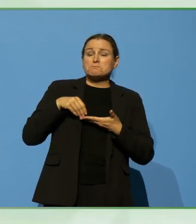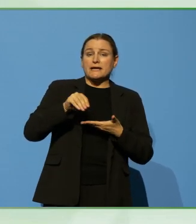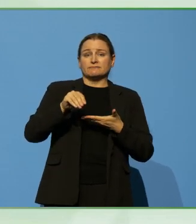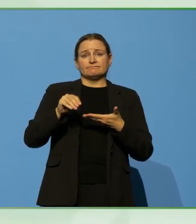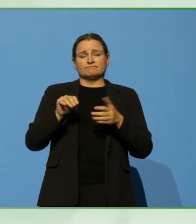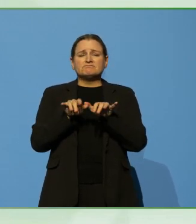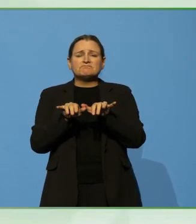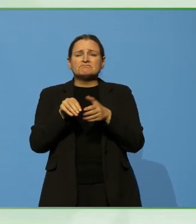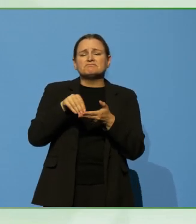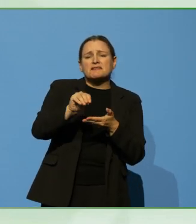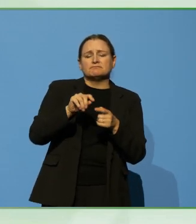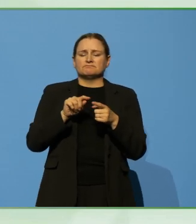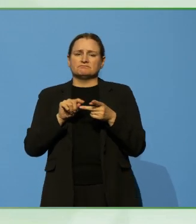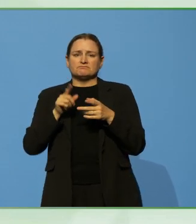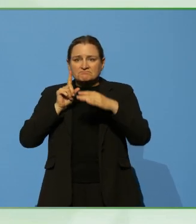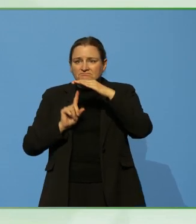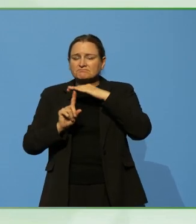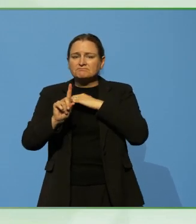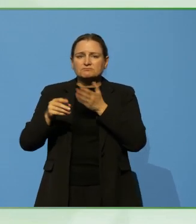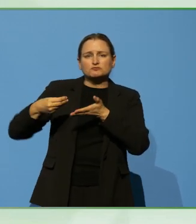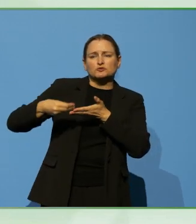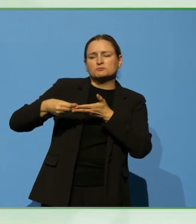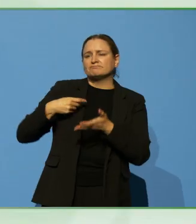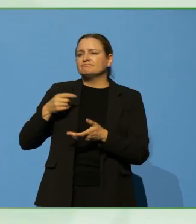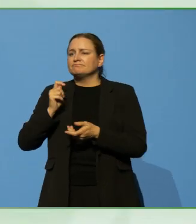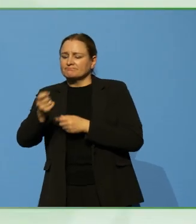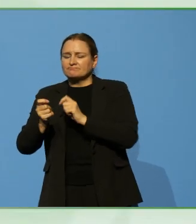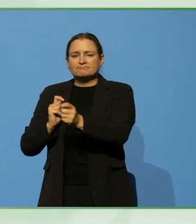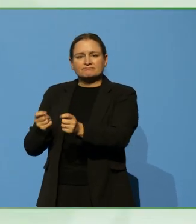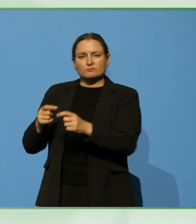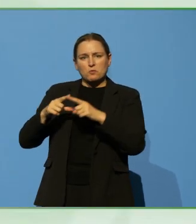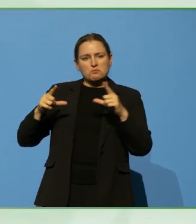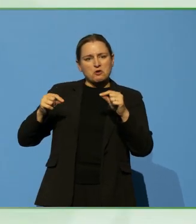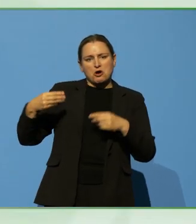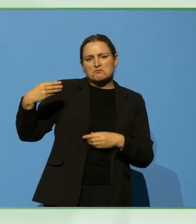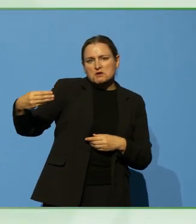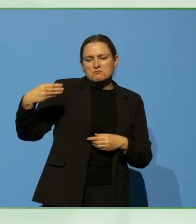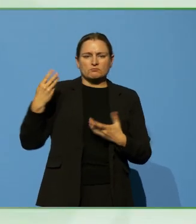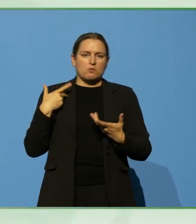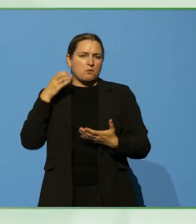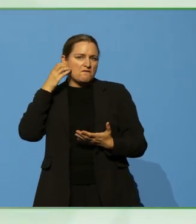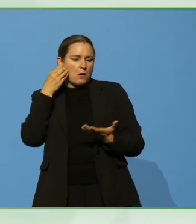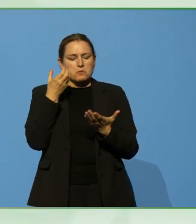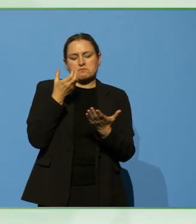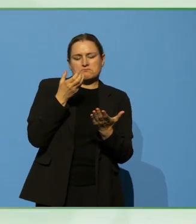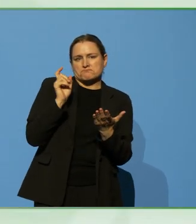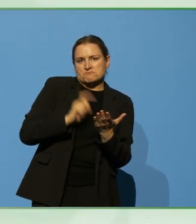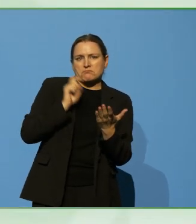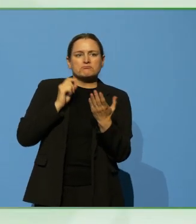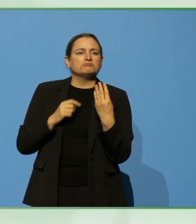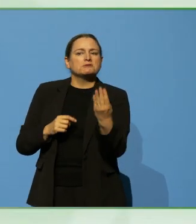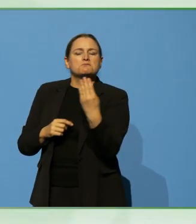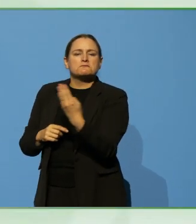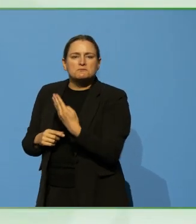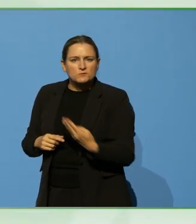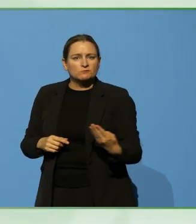in shops, they run through private platforms, they run through private infrastructures. And whilst that's brilliant for convenience and